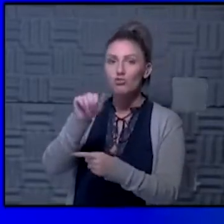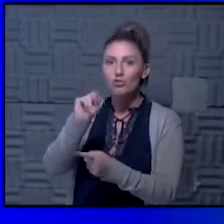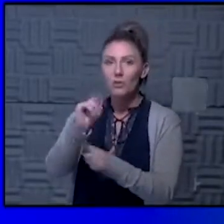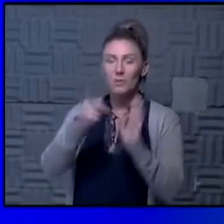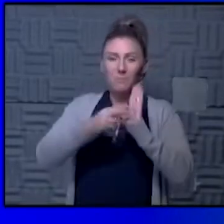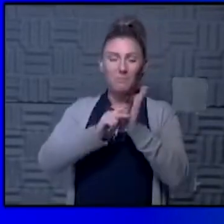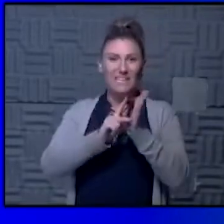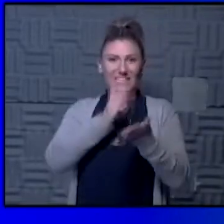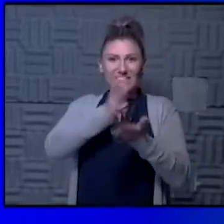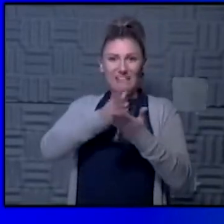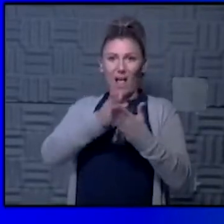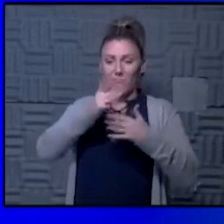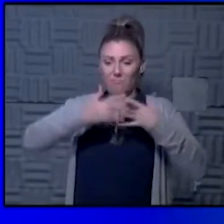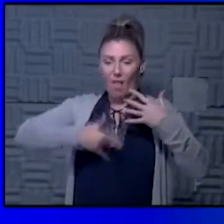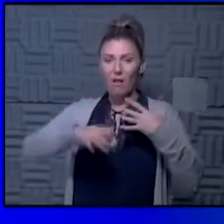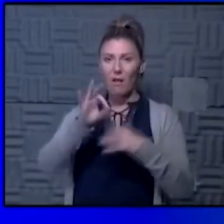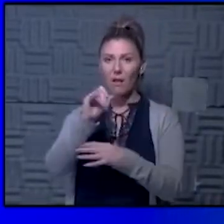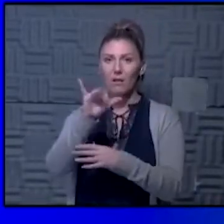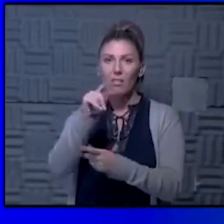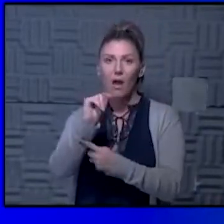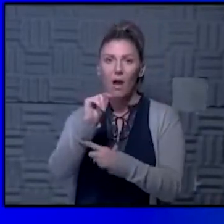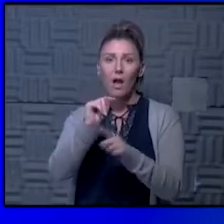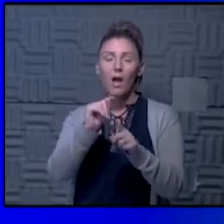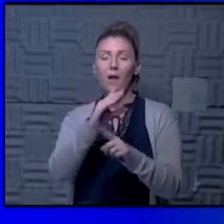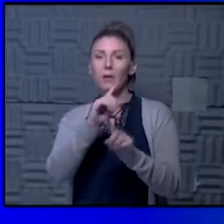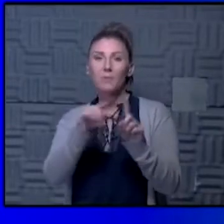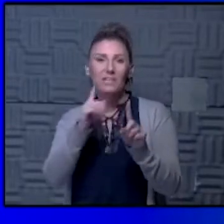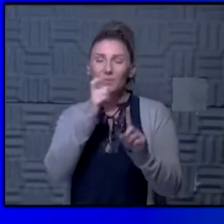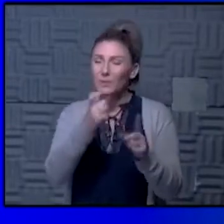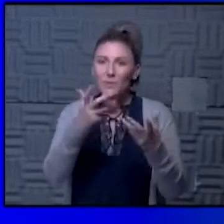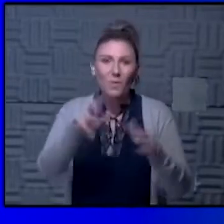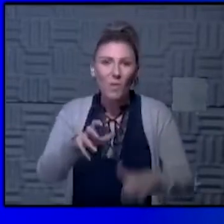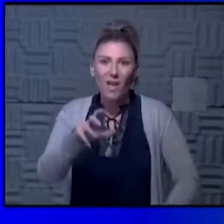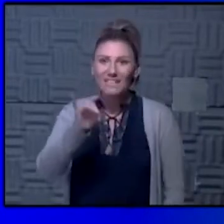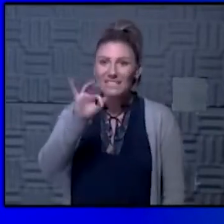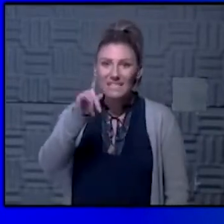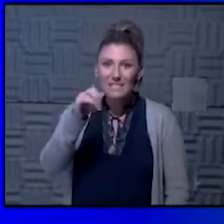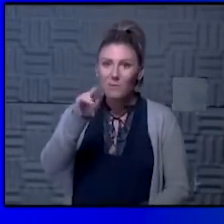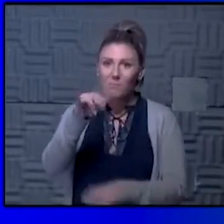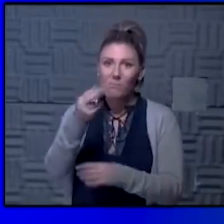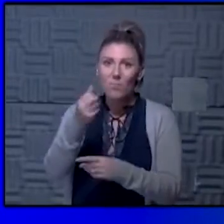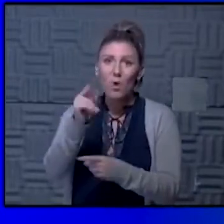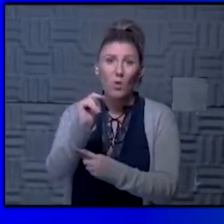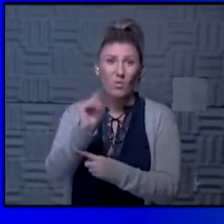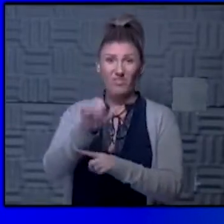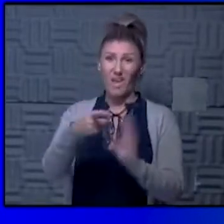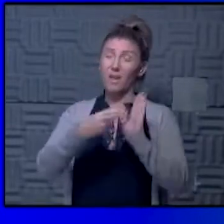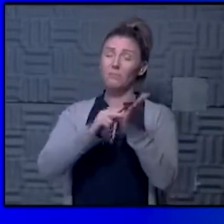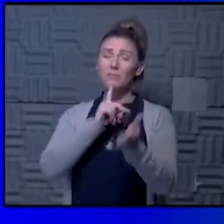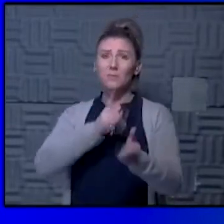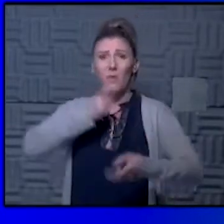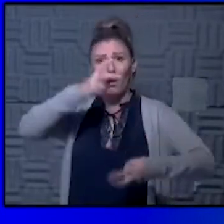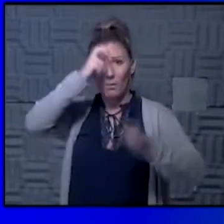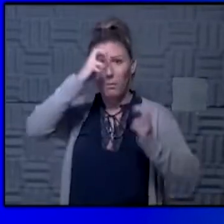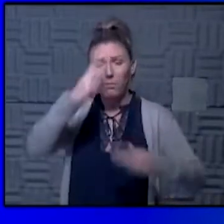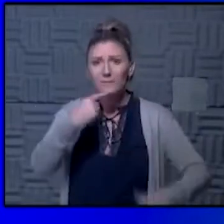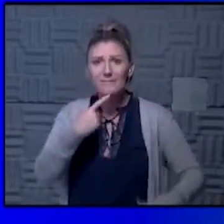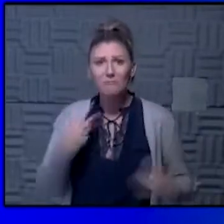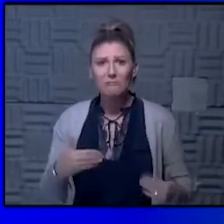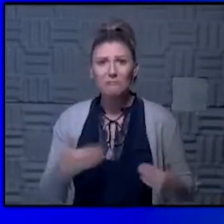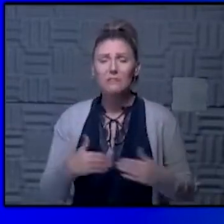then, of course, we have the dexamethasone, but you don't want to get dexamethasone. At that point, you are fairly ill. There